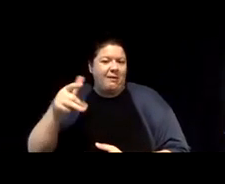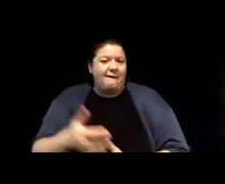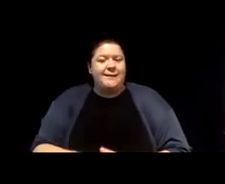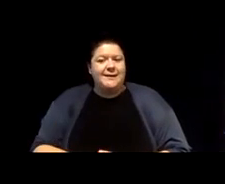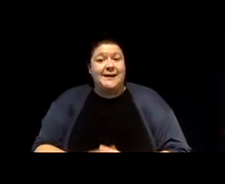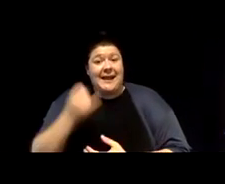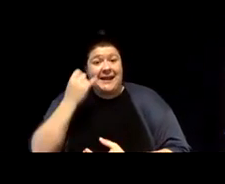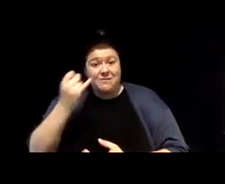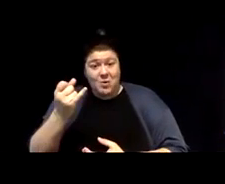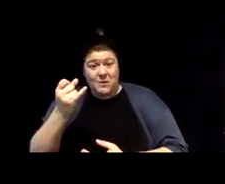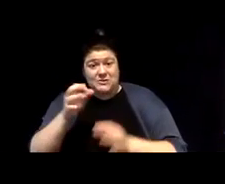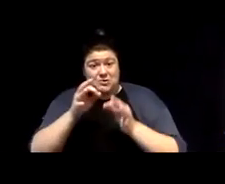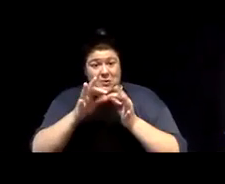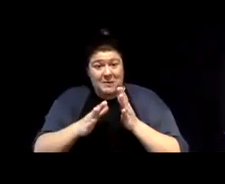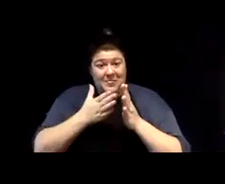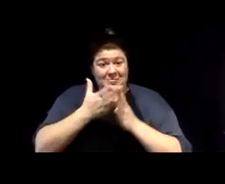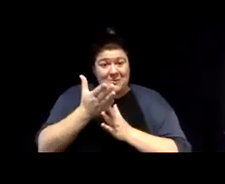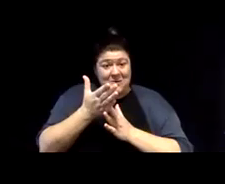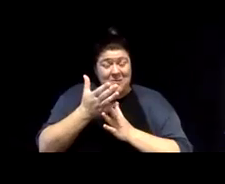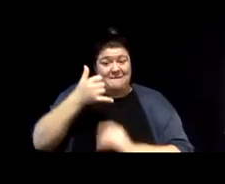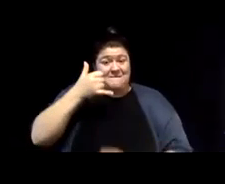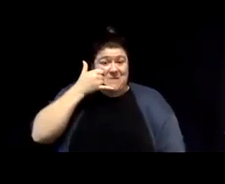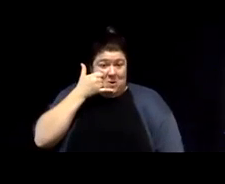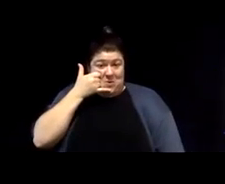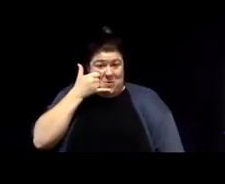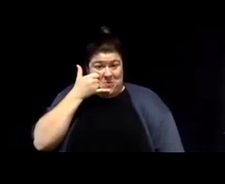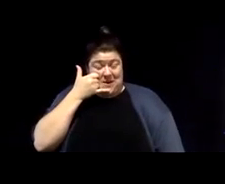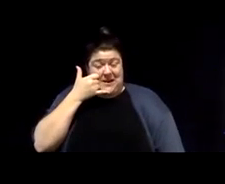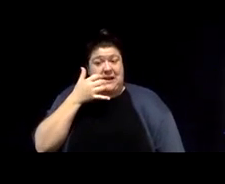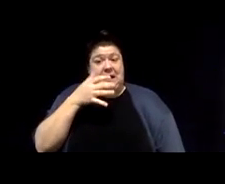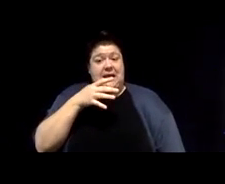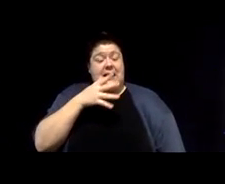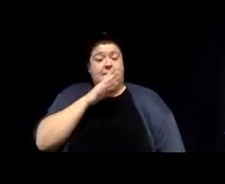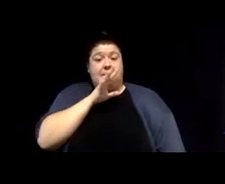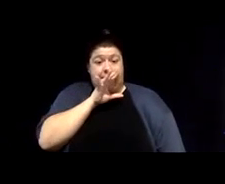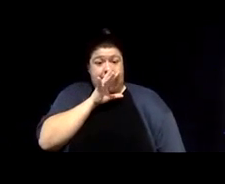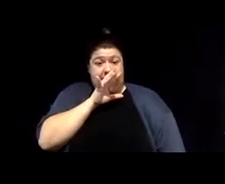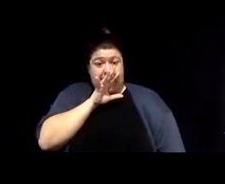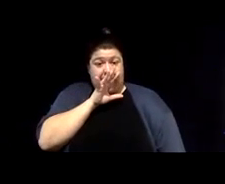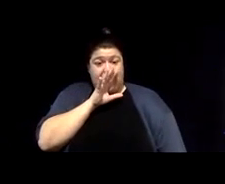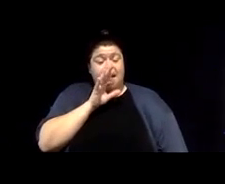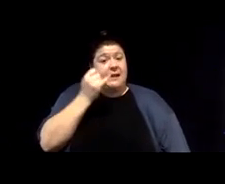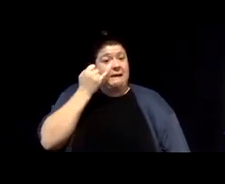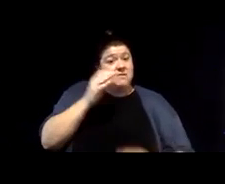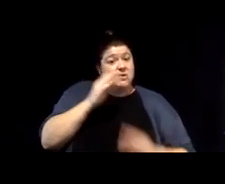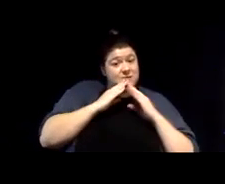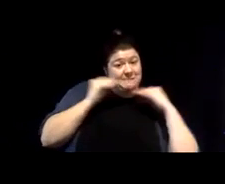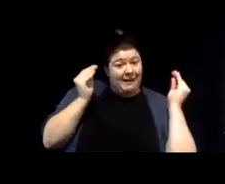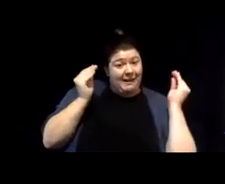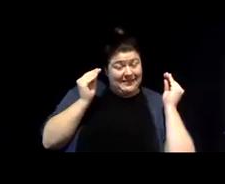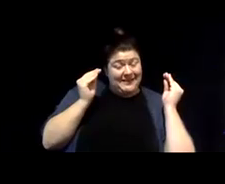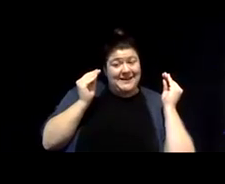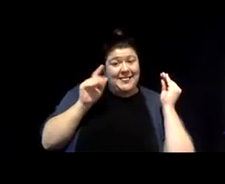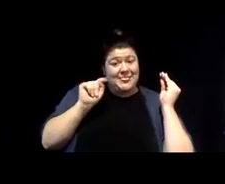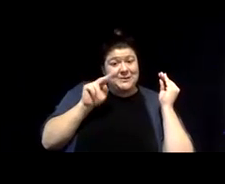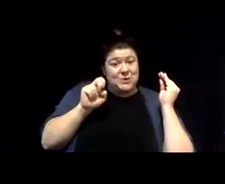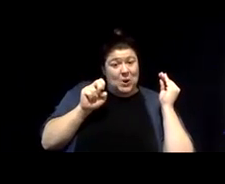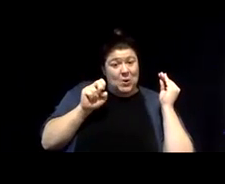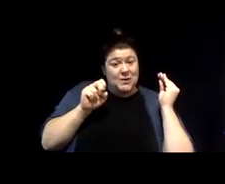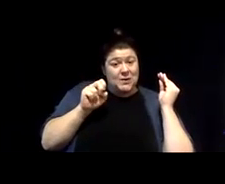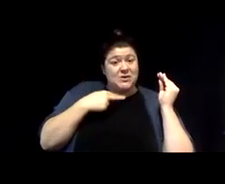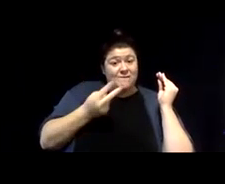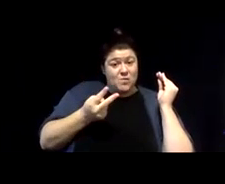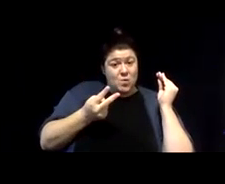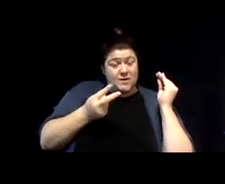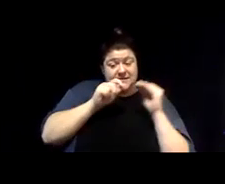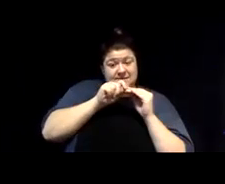interpreting over the phone, know that when you're interpreting and you are smiling, that smile, that tone in your voice comes